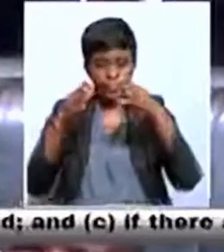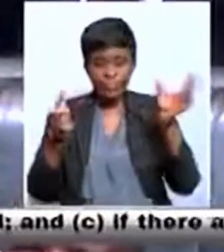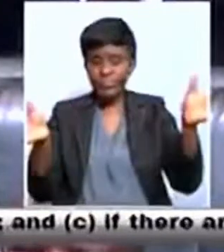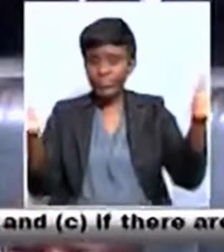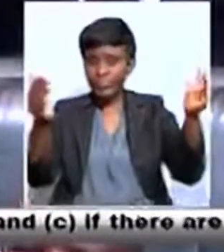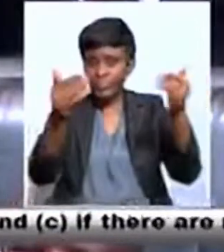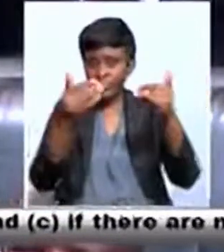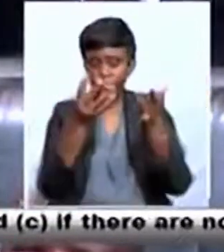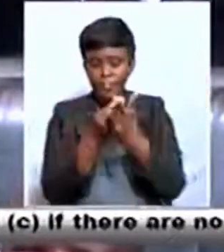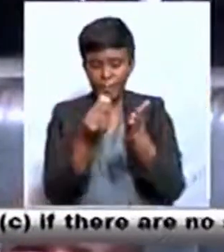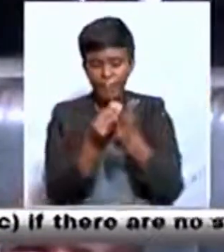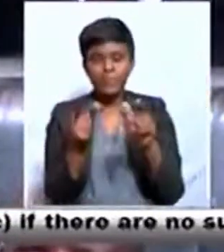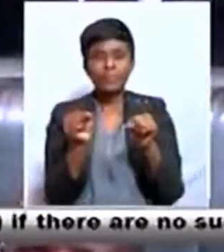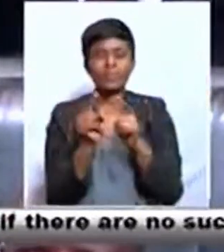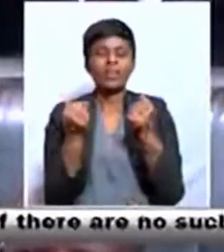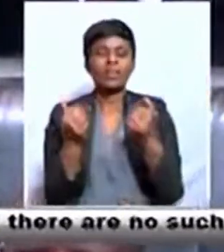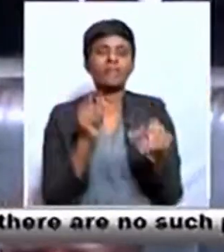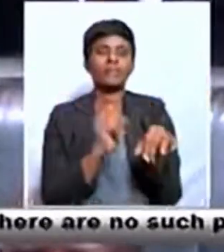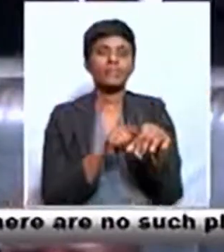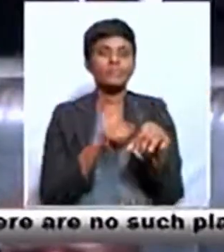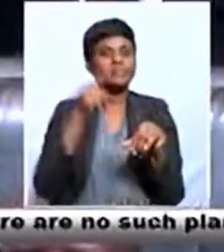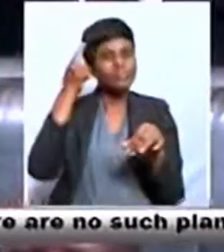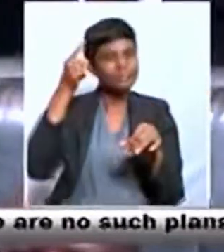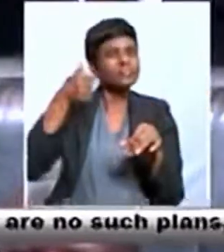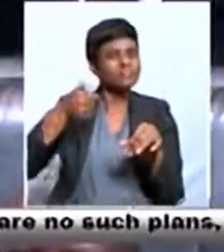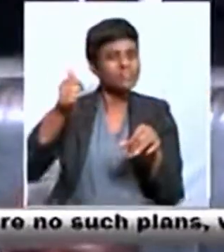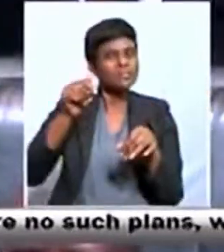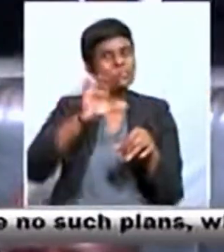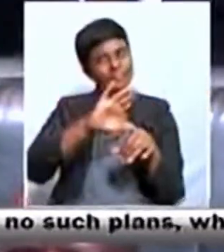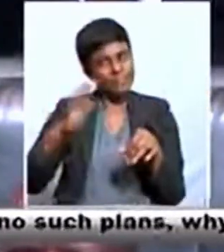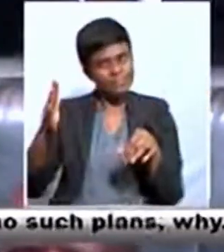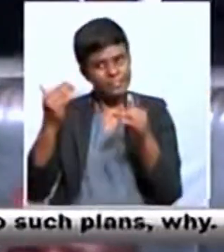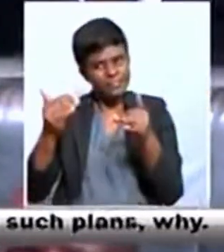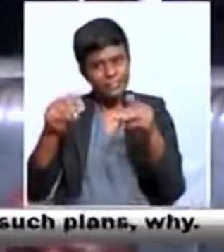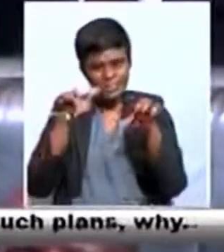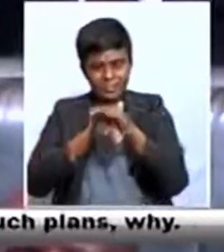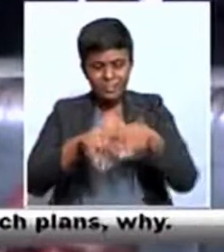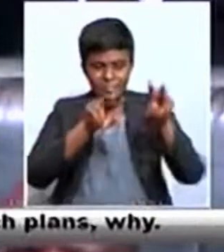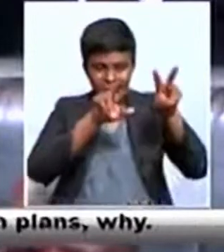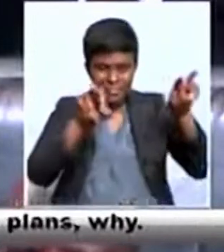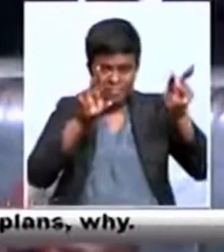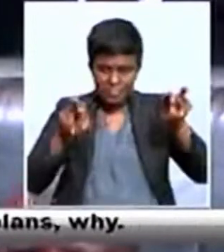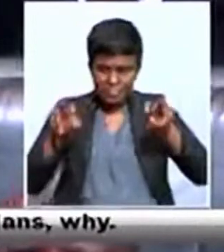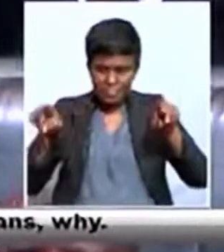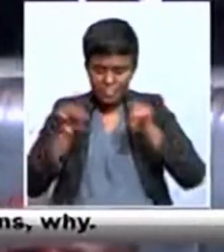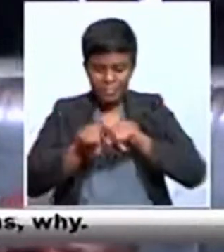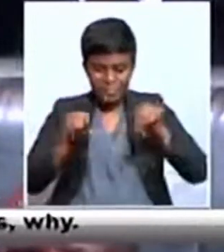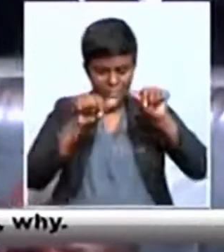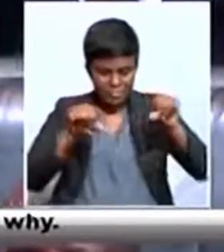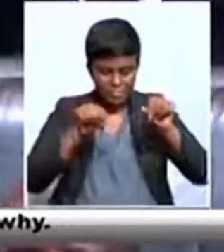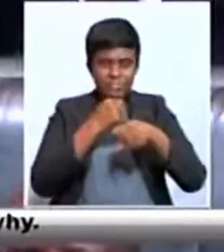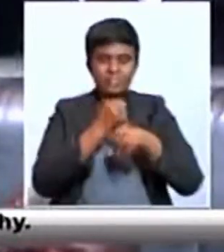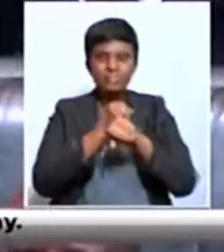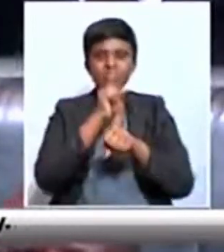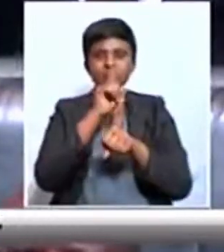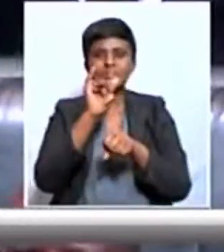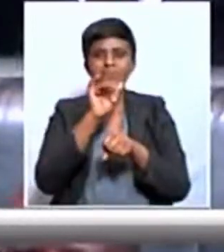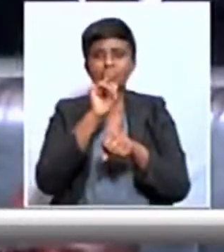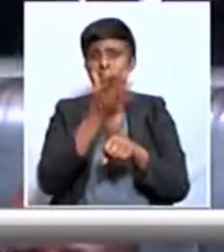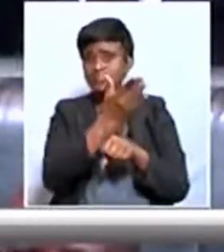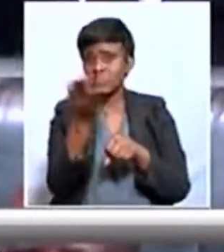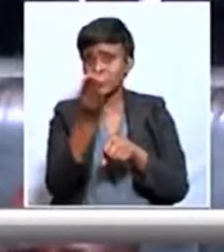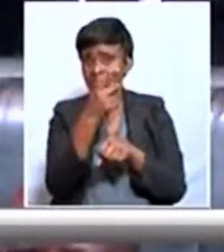funds, it's about time that the government went back into those books and audited and made sure that those